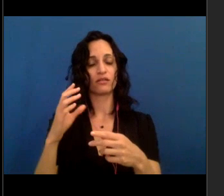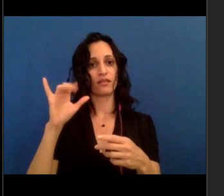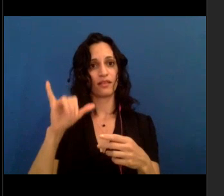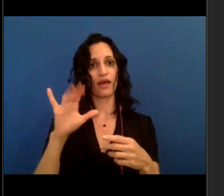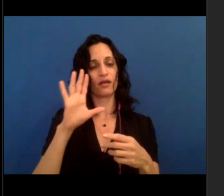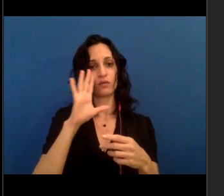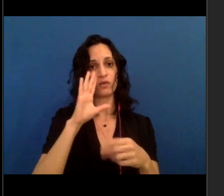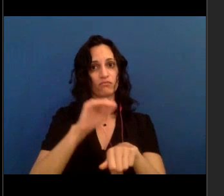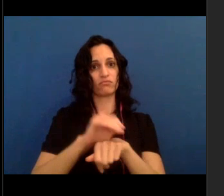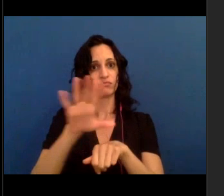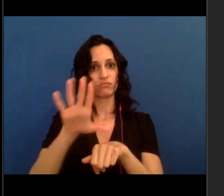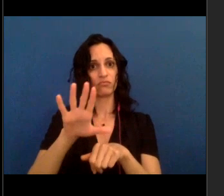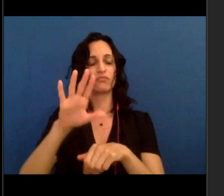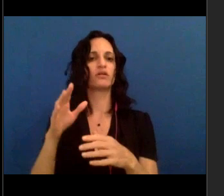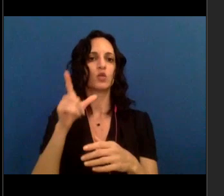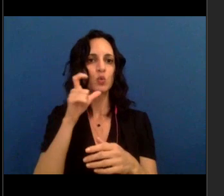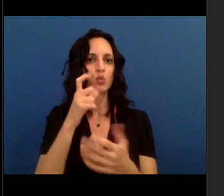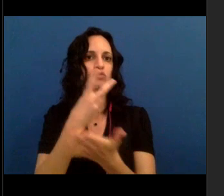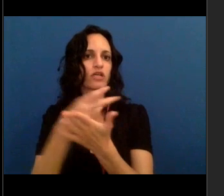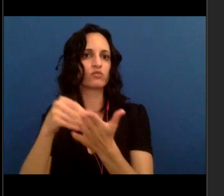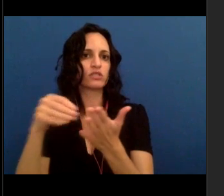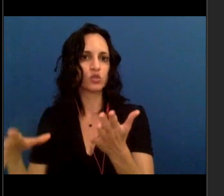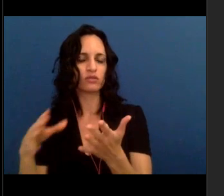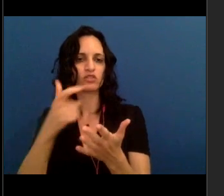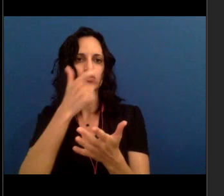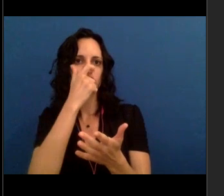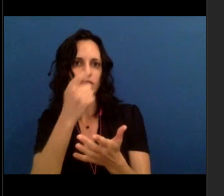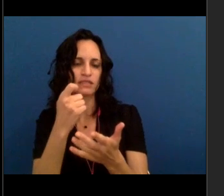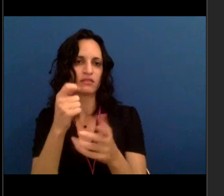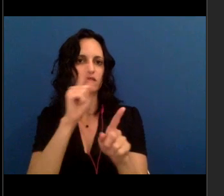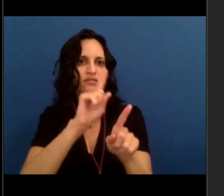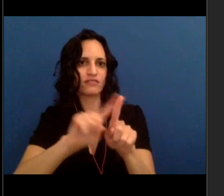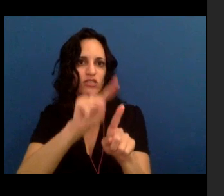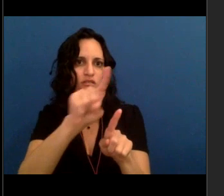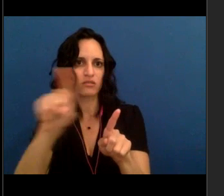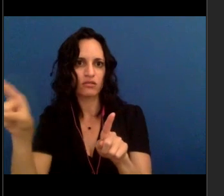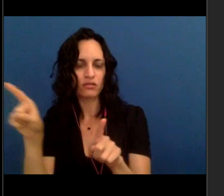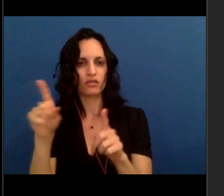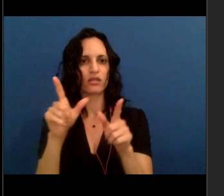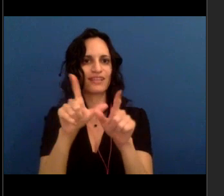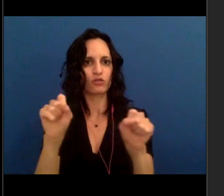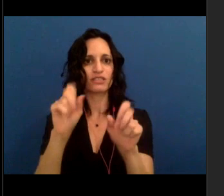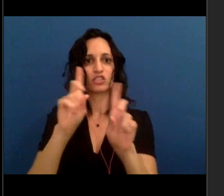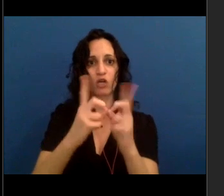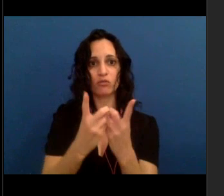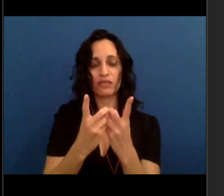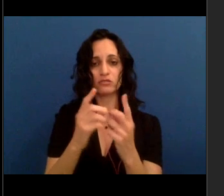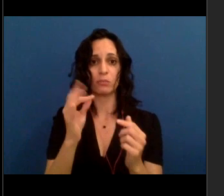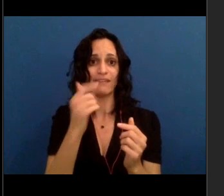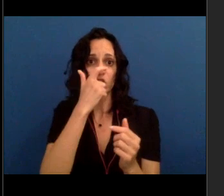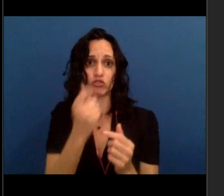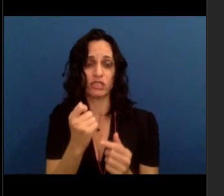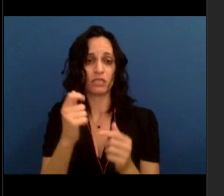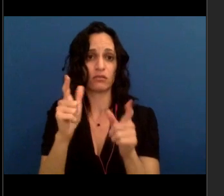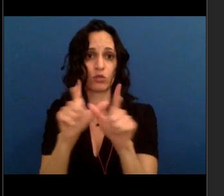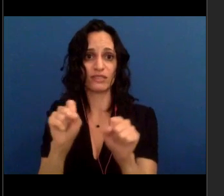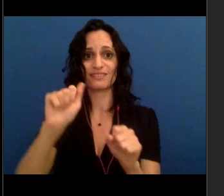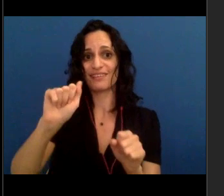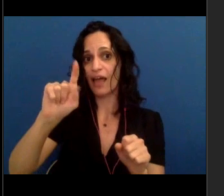of graduate students are attracted to certain types of linguistics departments or linguistics at all. And that influences who has